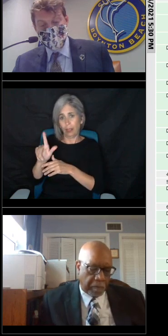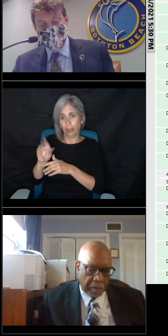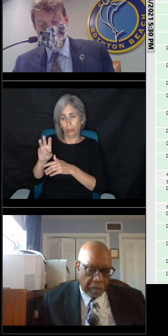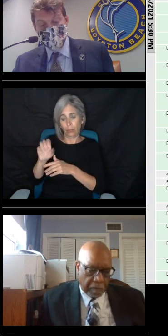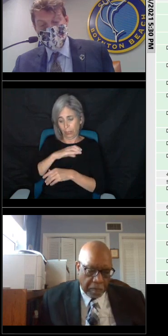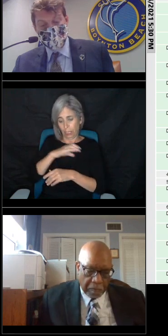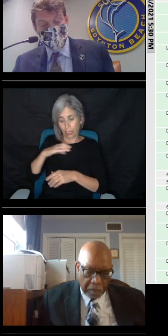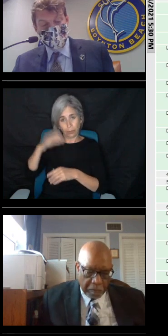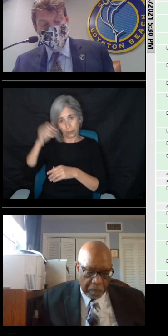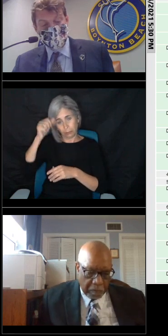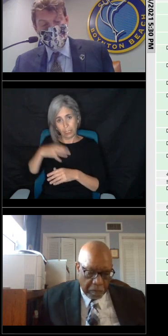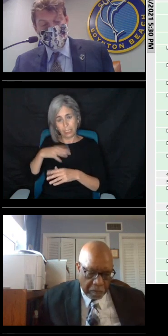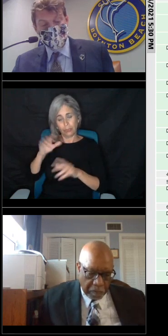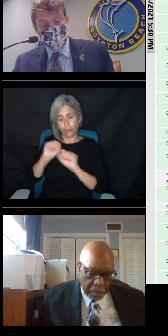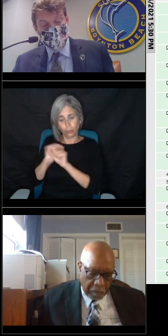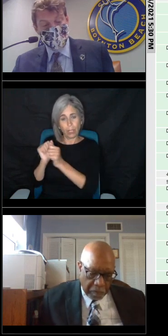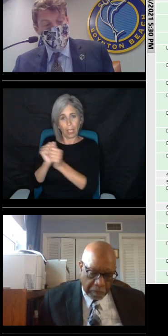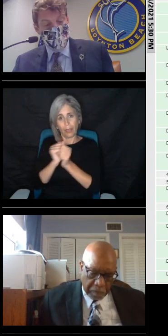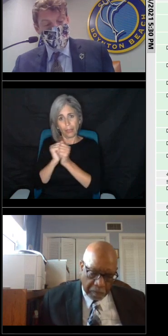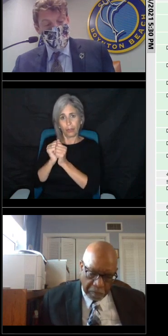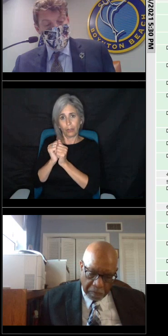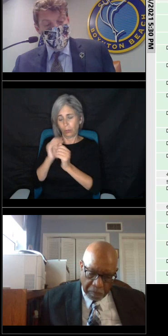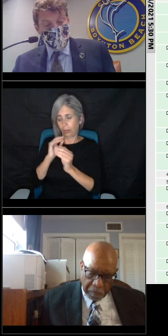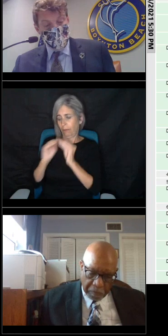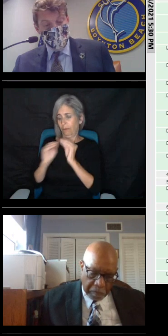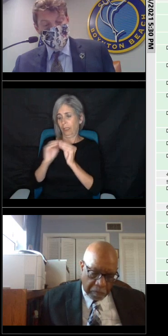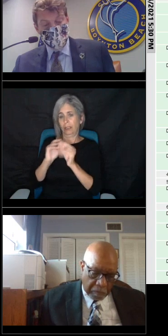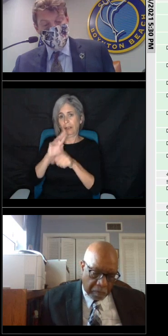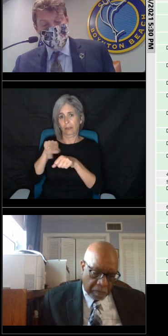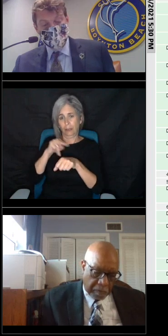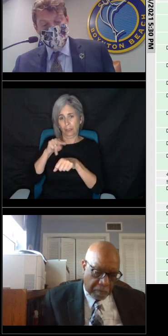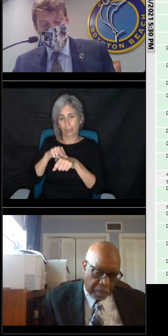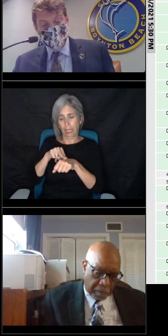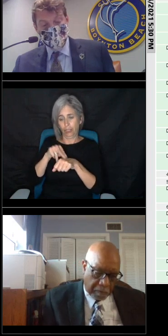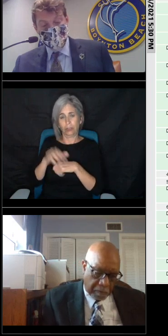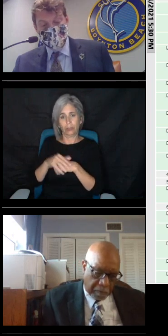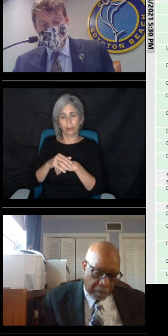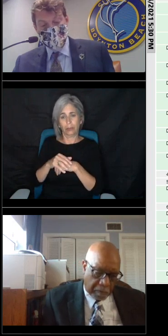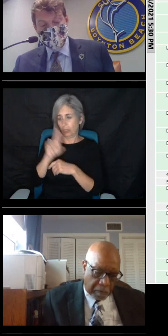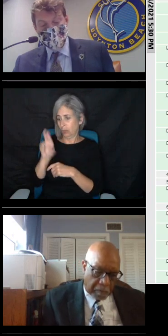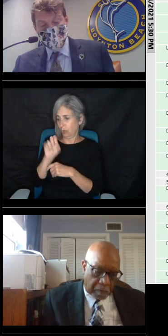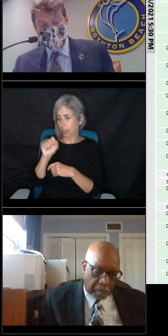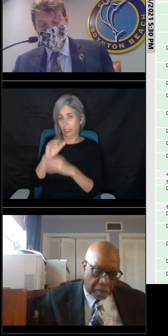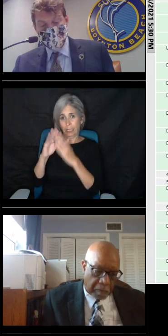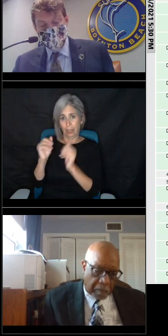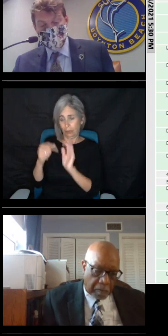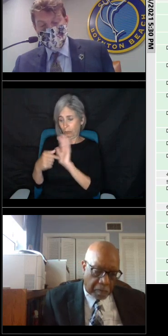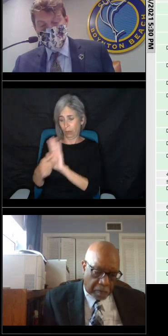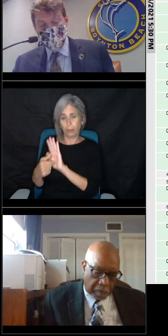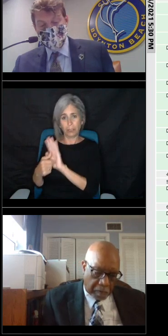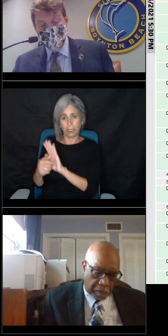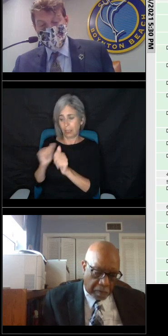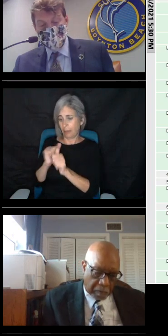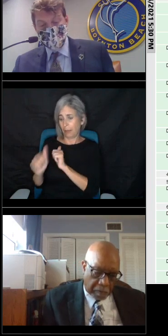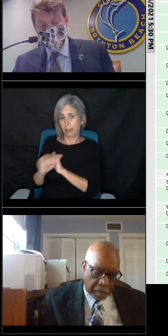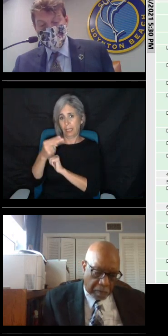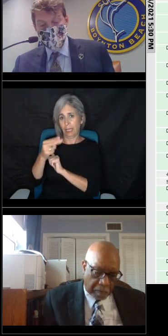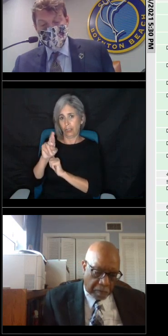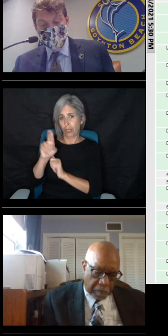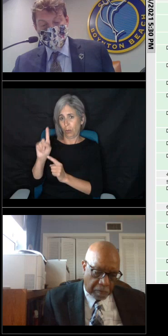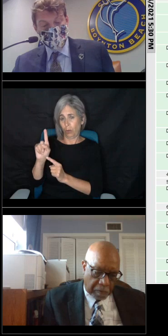charge that together you can redeem the soul of our nation. And whereas the U.S. House of Representatives has passed H.R. 1 for